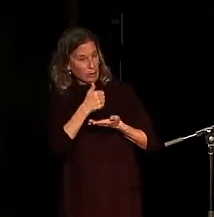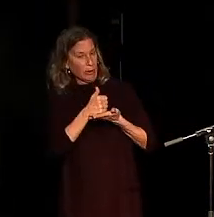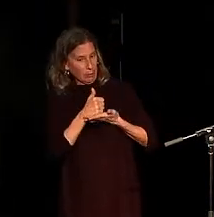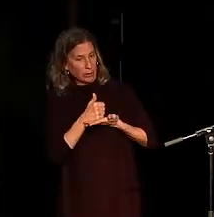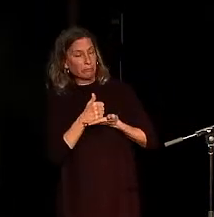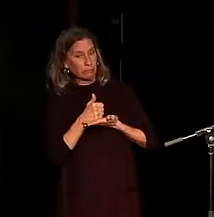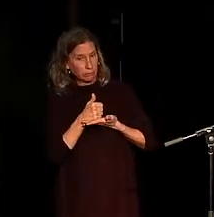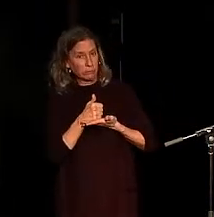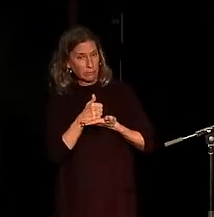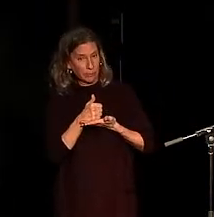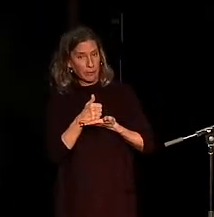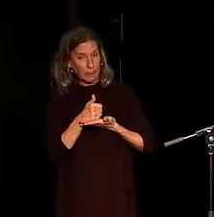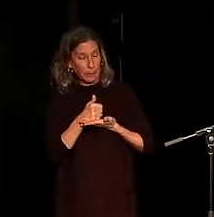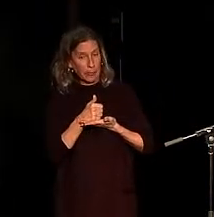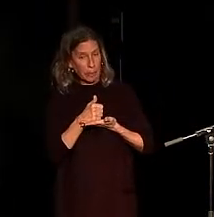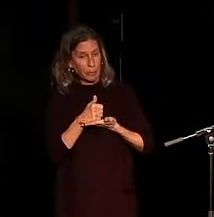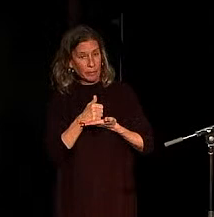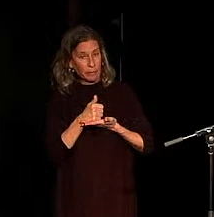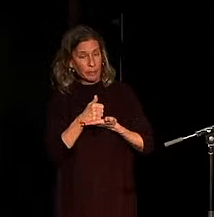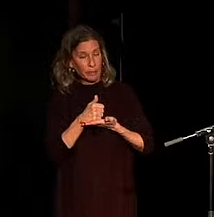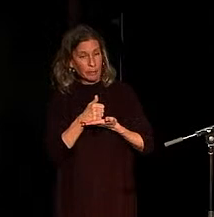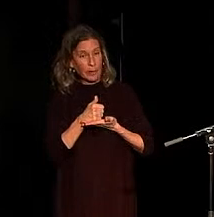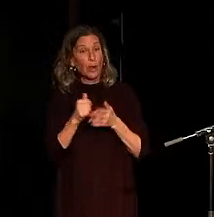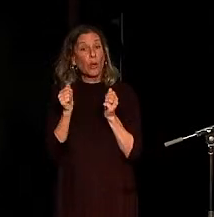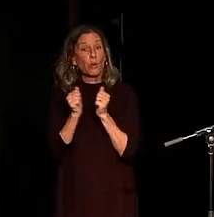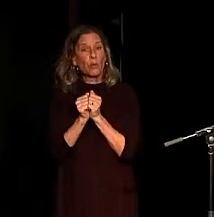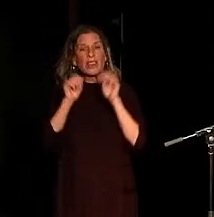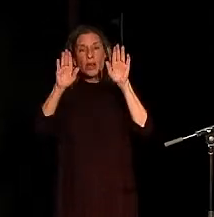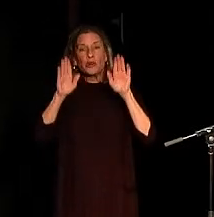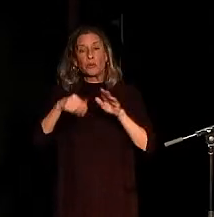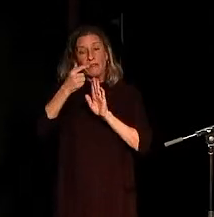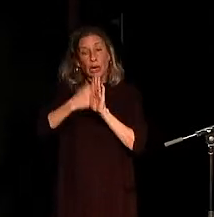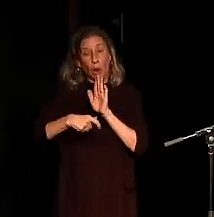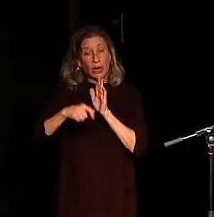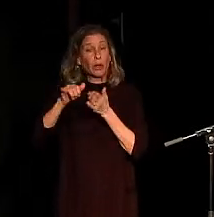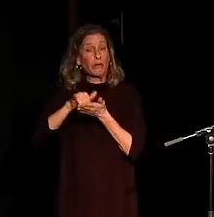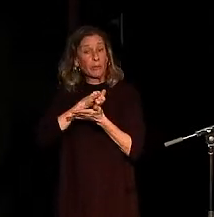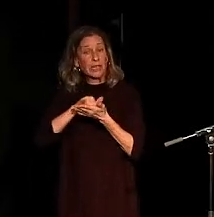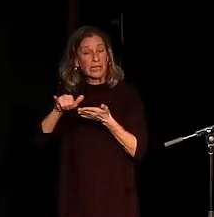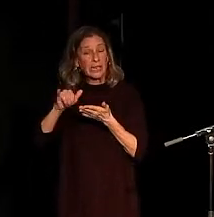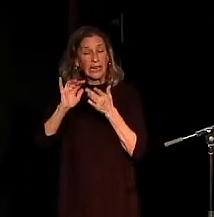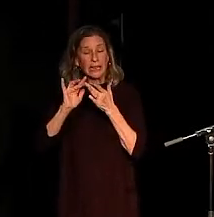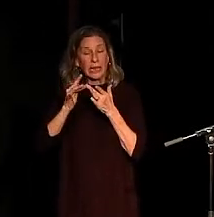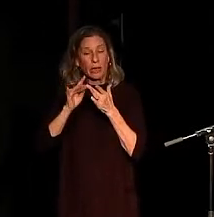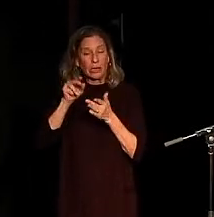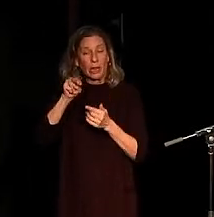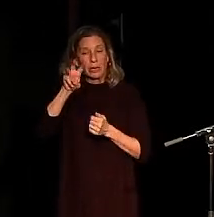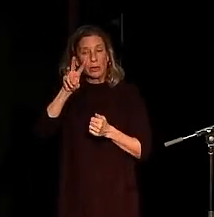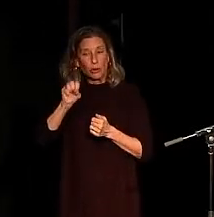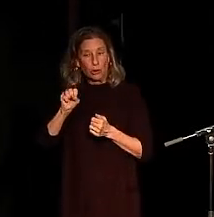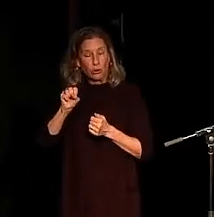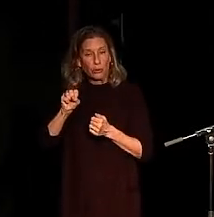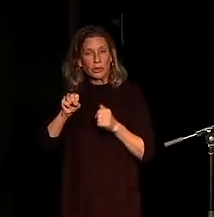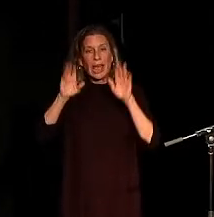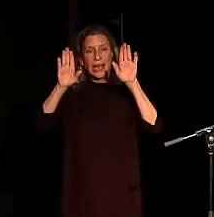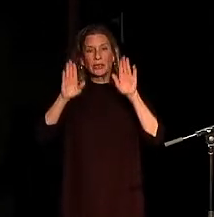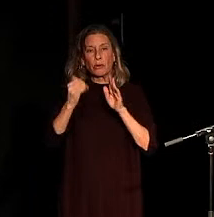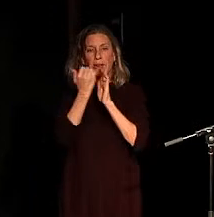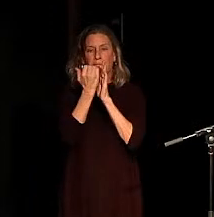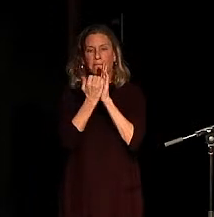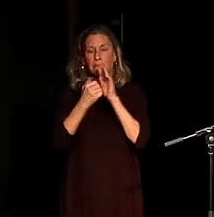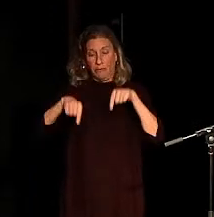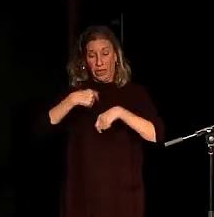for helping us communicate it, along with a terrific article from The City, the online news source, which has a very good outline for this year